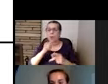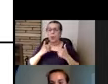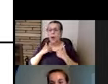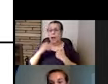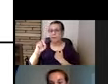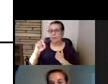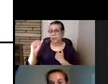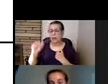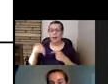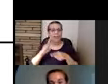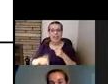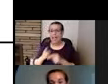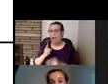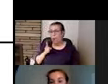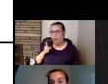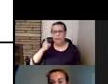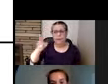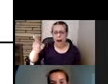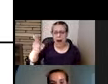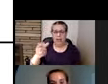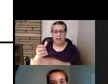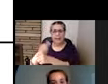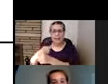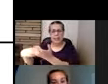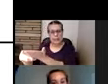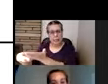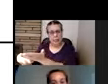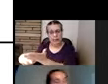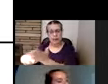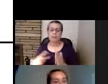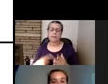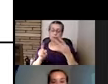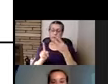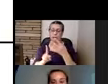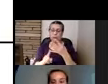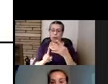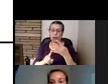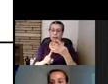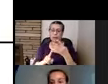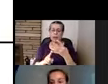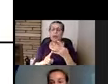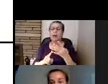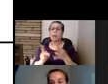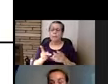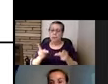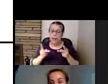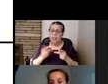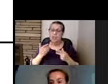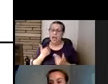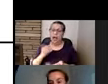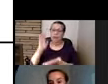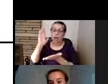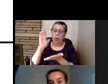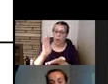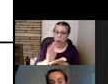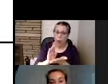are populations who cannot travel far from to get to a sales location. Four, prioritize locations with a high number of low-income or Black or